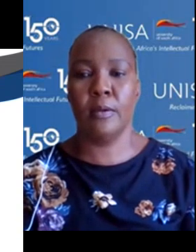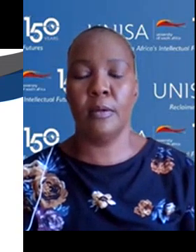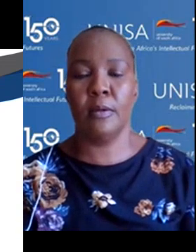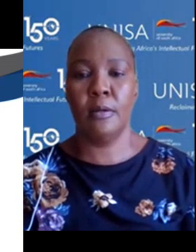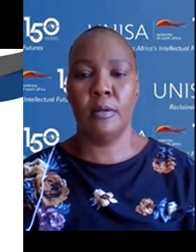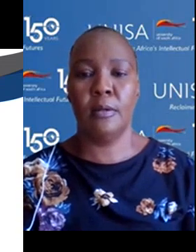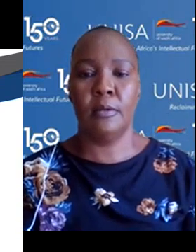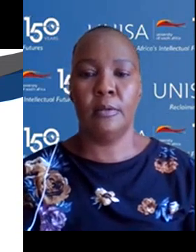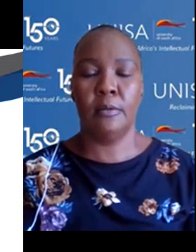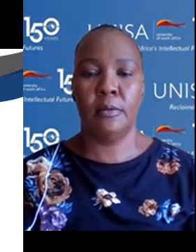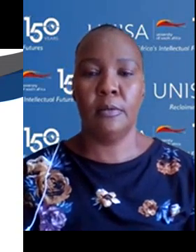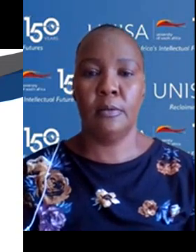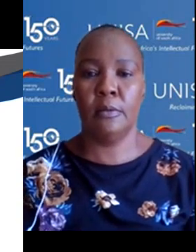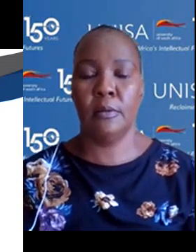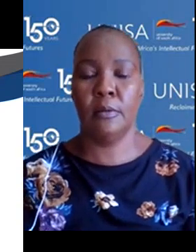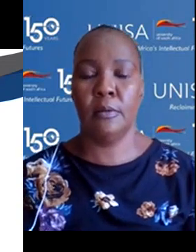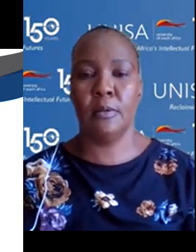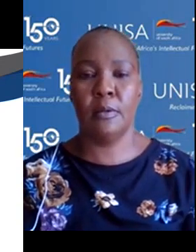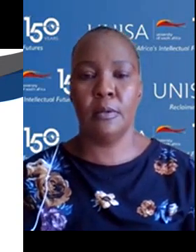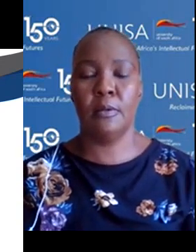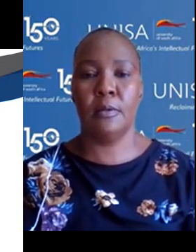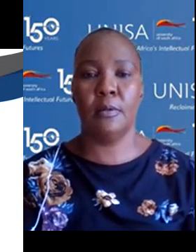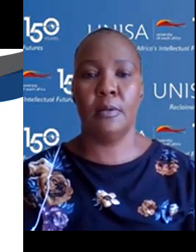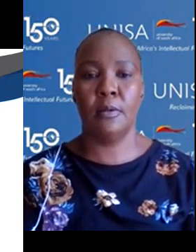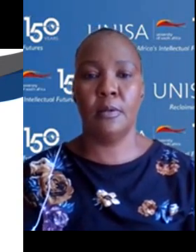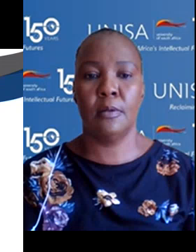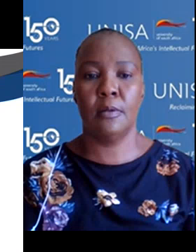Let me just pop this one.